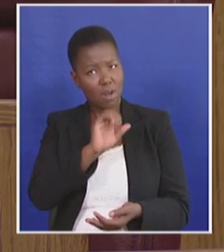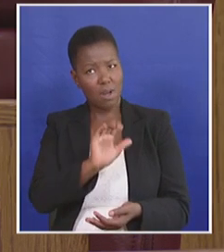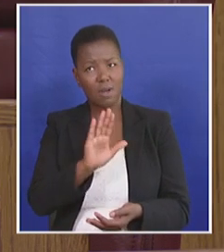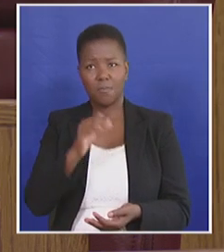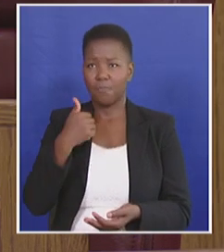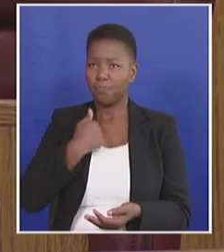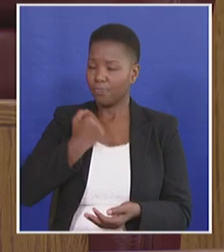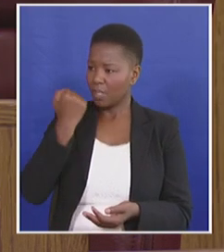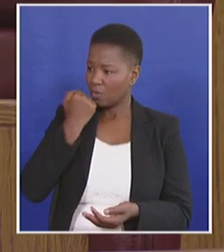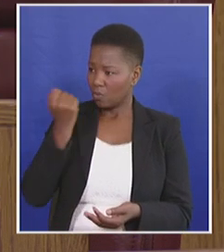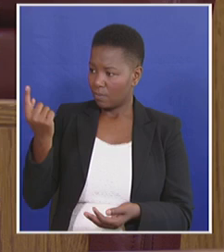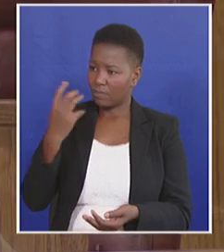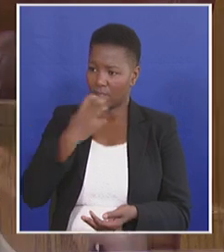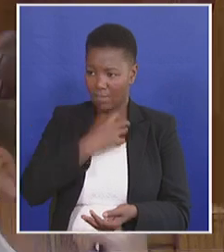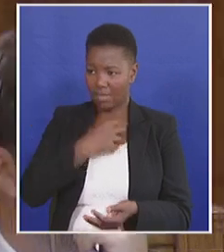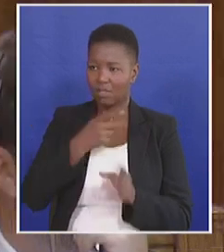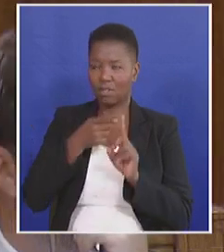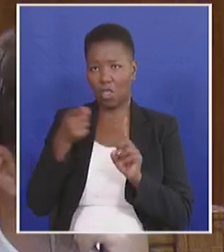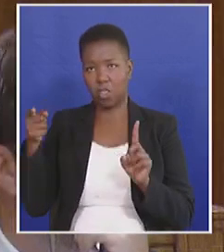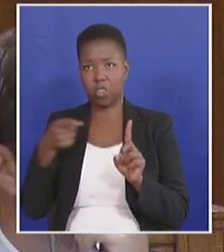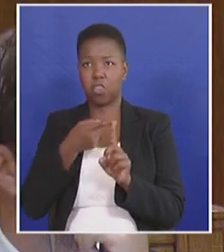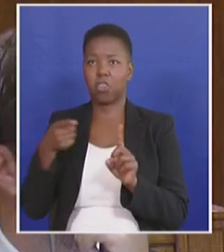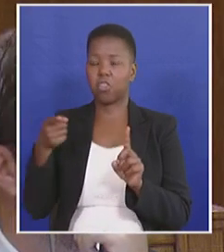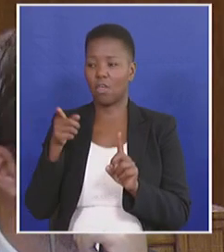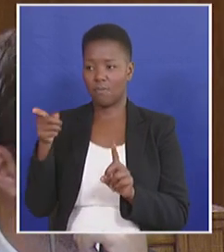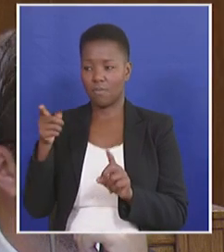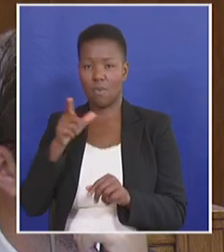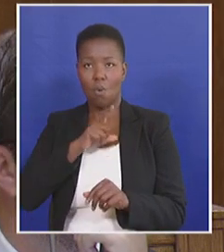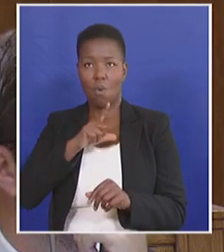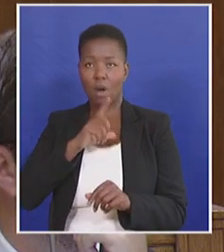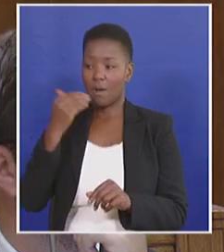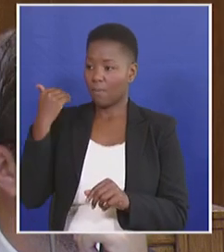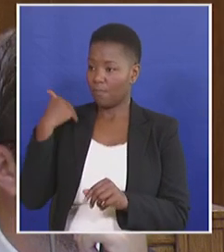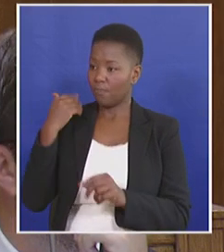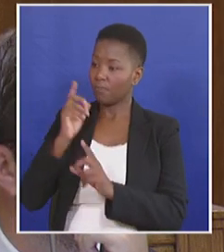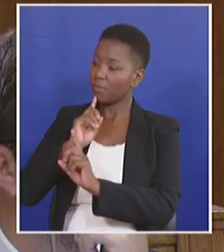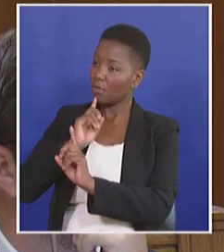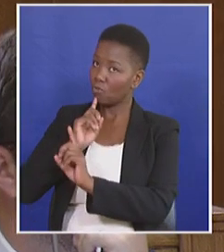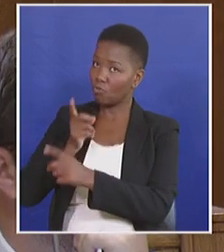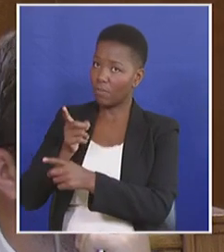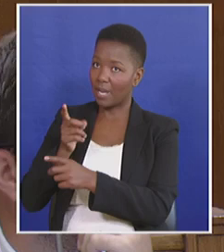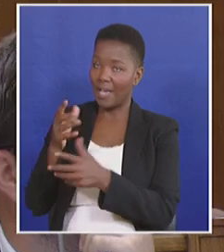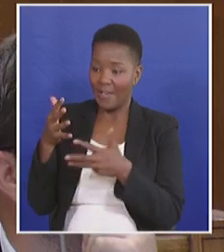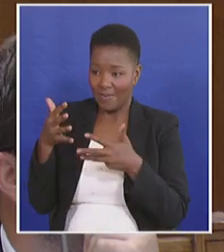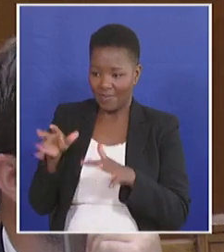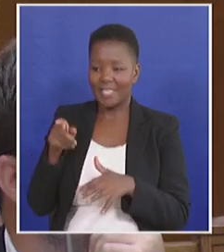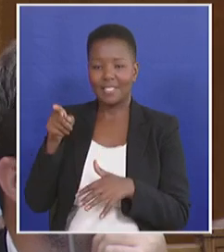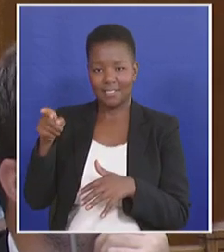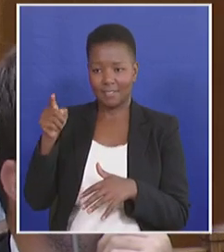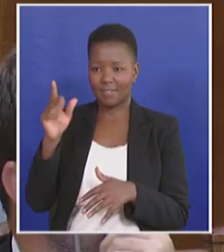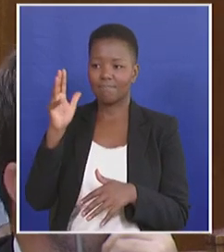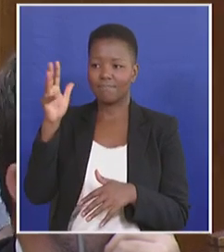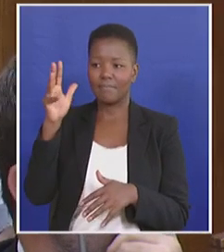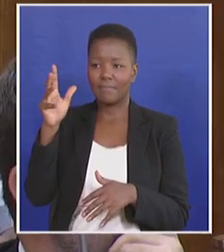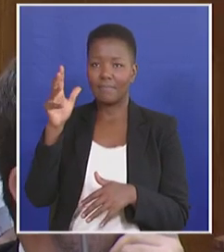I'm afraid the minister is dodging the question, because in his reply, he talked about